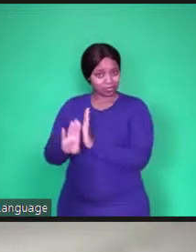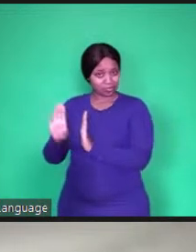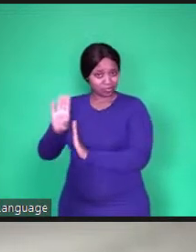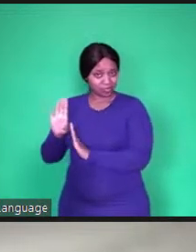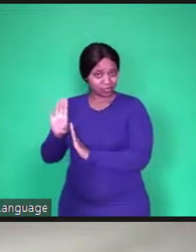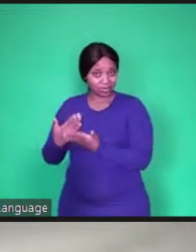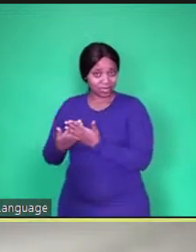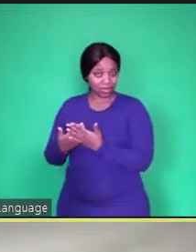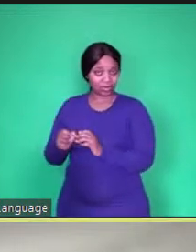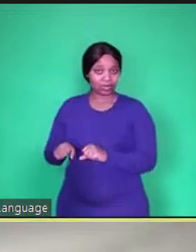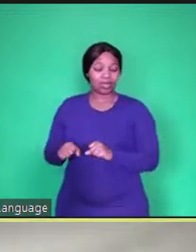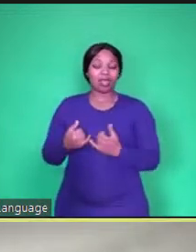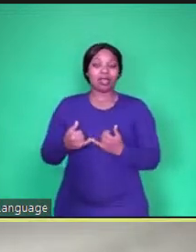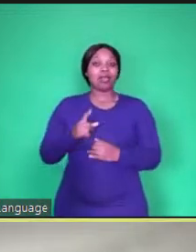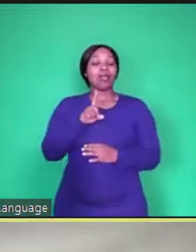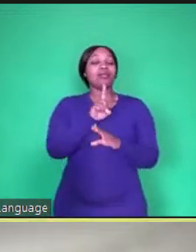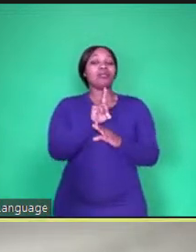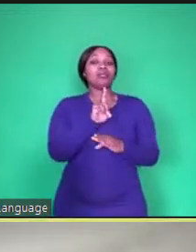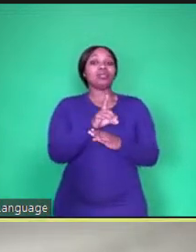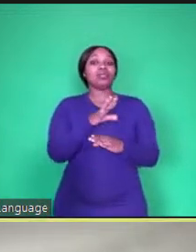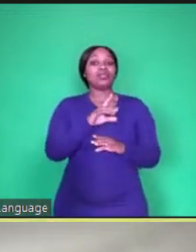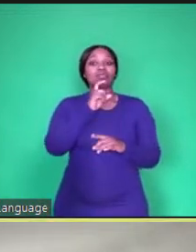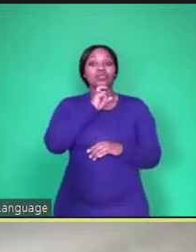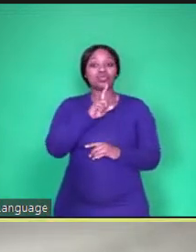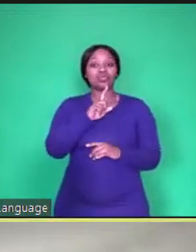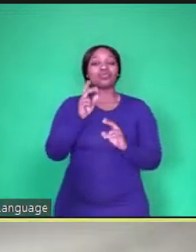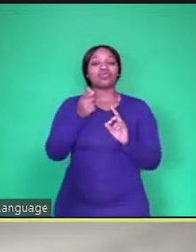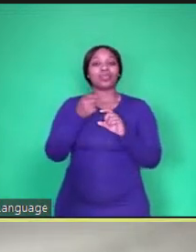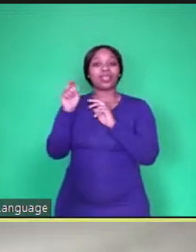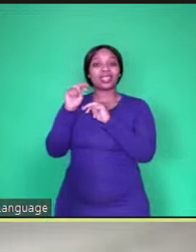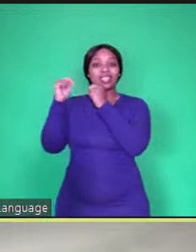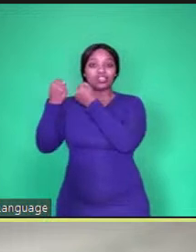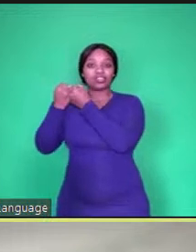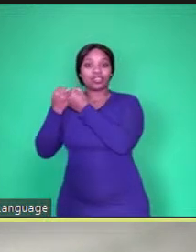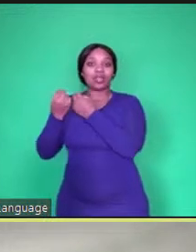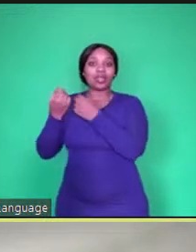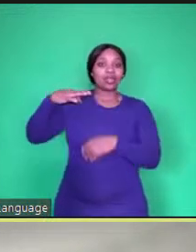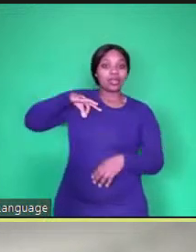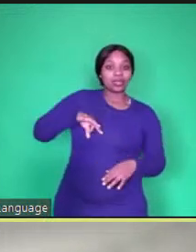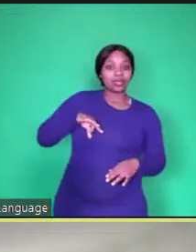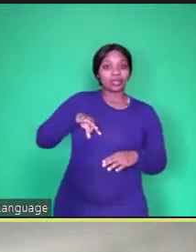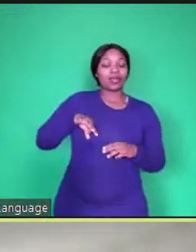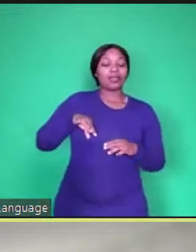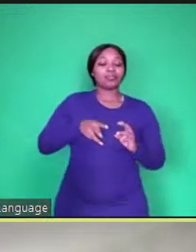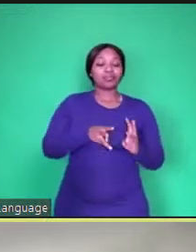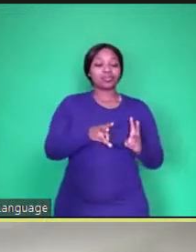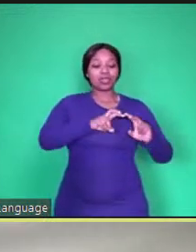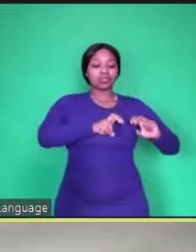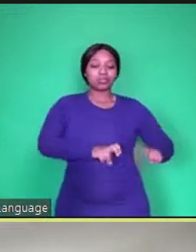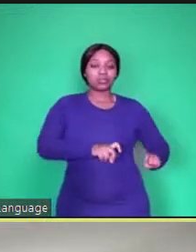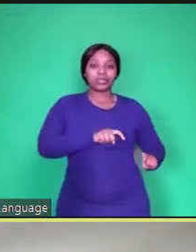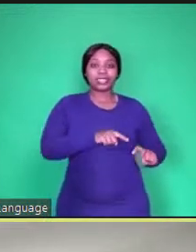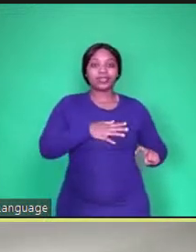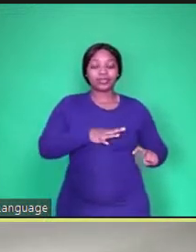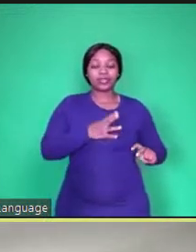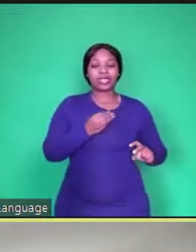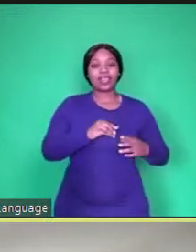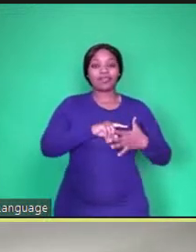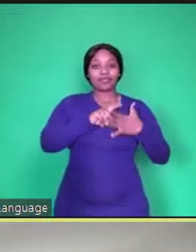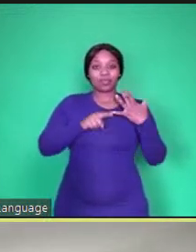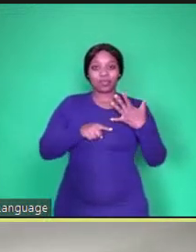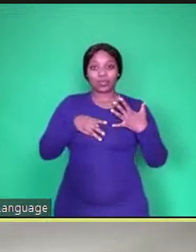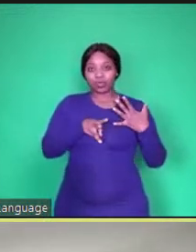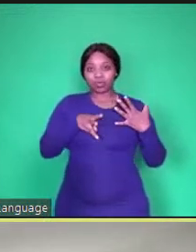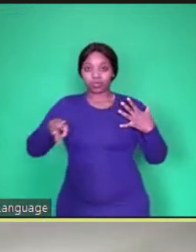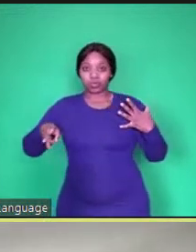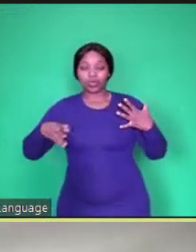So the data we use is the National Income Dynamics Study, which has 5 waves, and we create 3 cohorts. The first